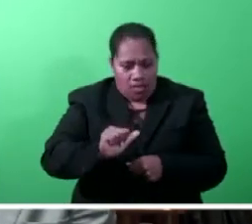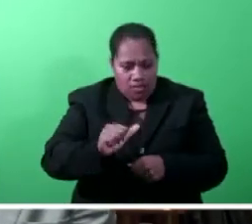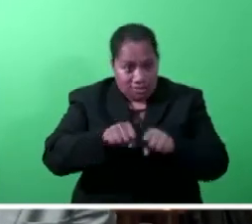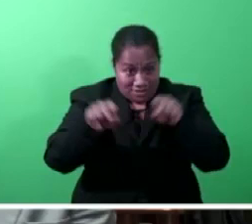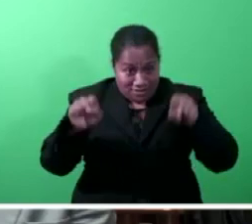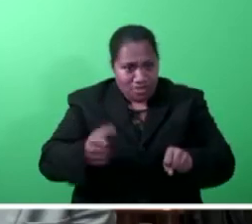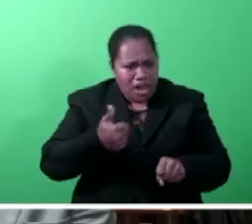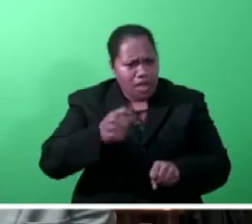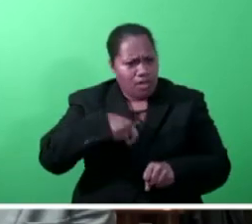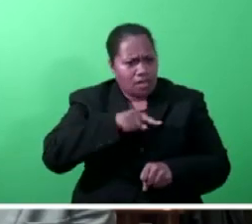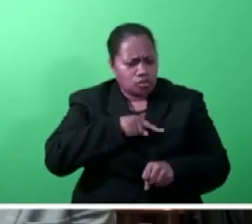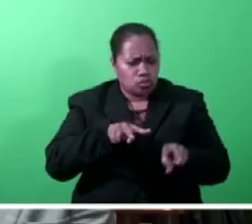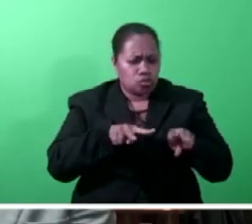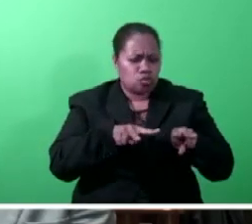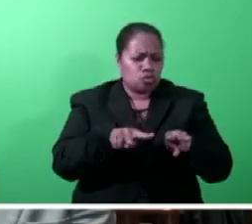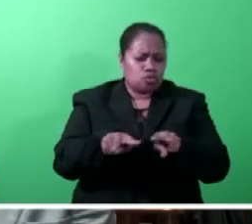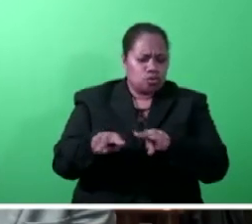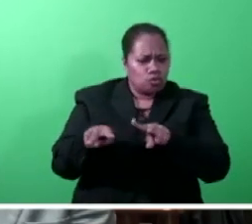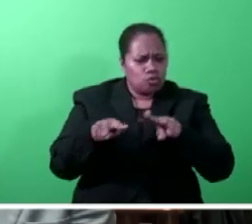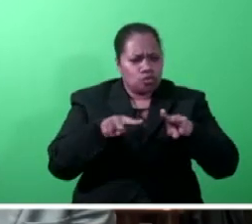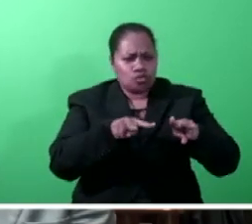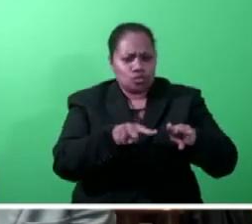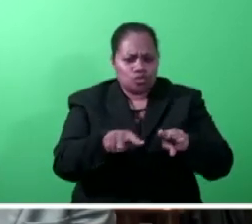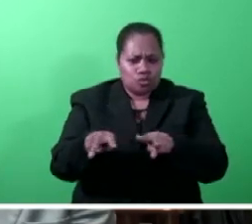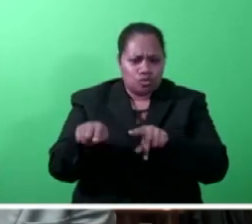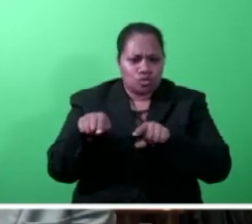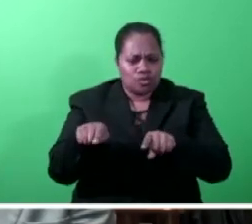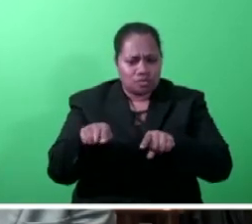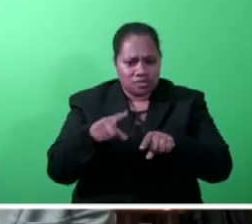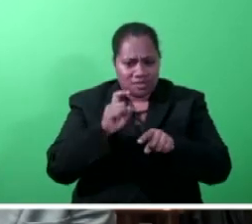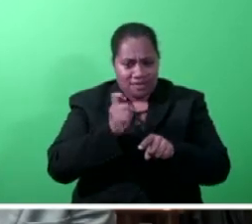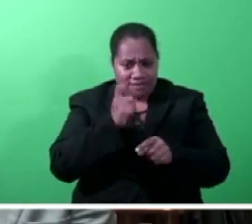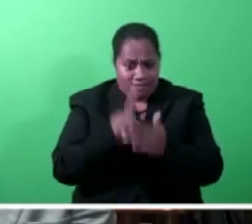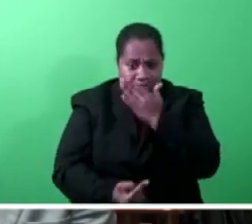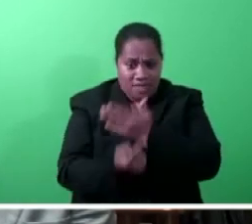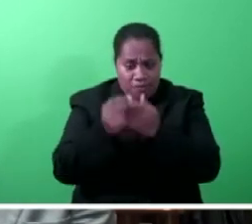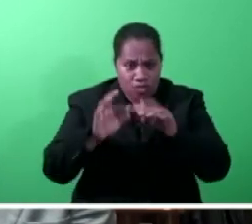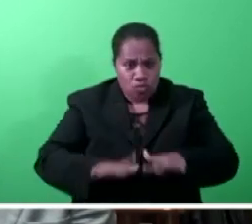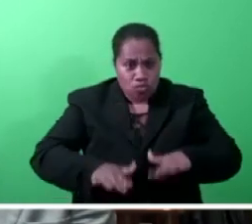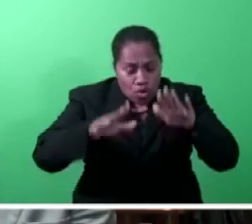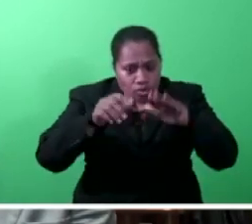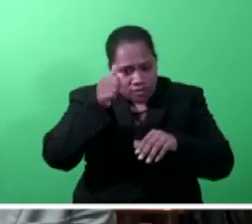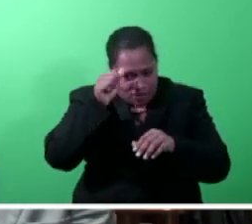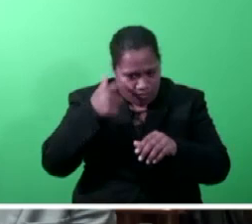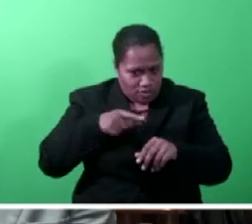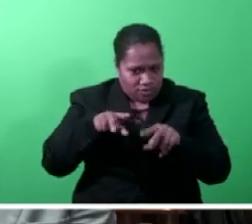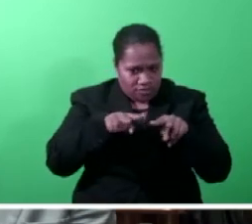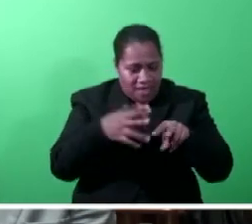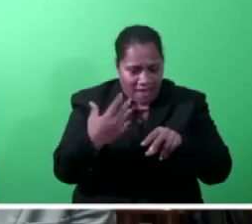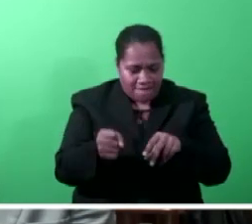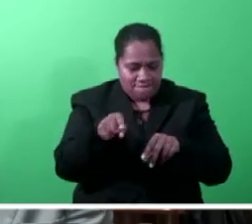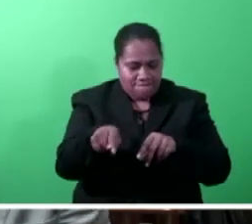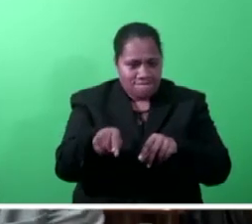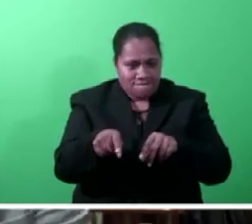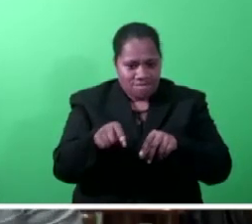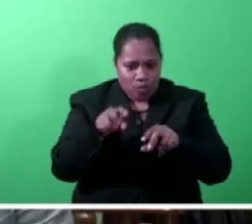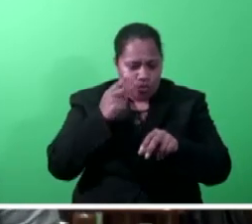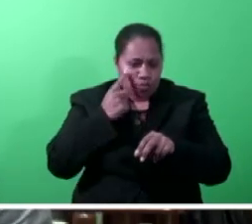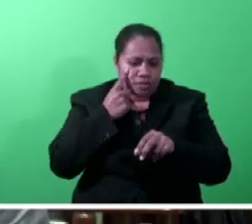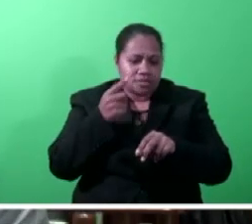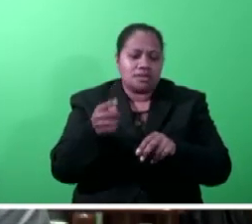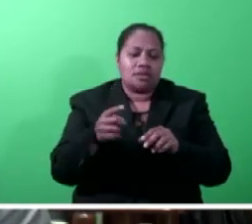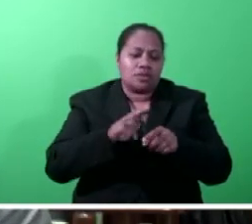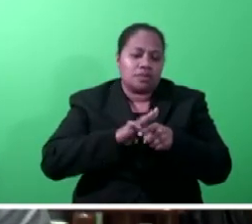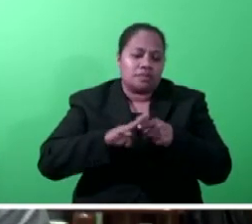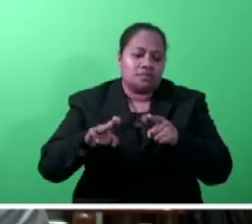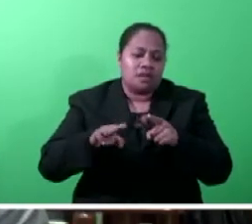floods. People that were involved in the discussions on monitoring Tropical Cyclone Sarai will see that the Met